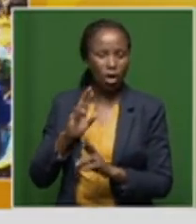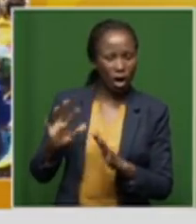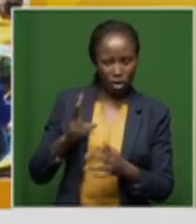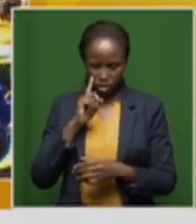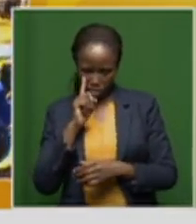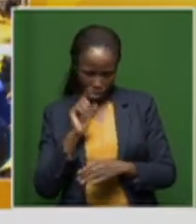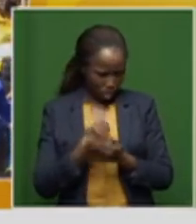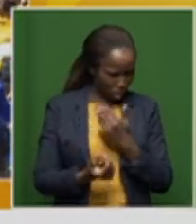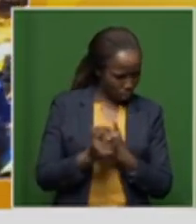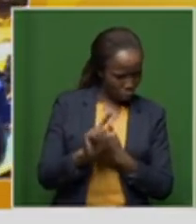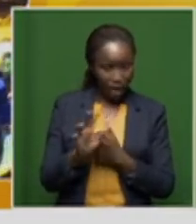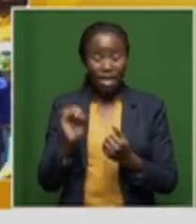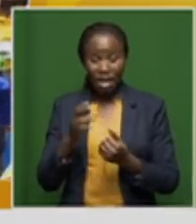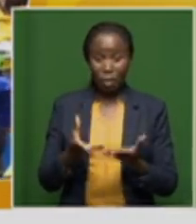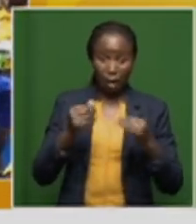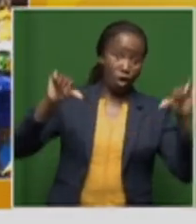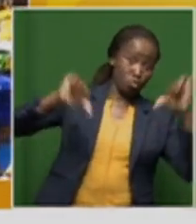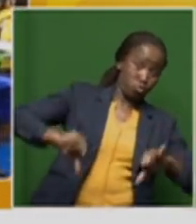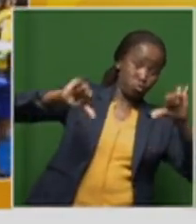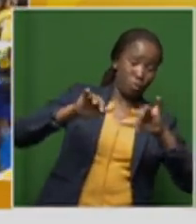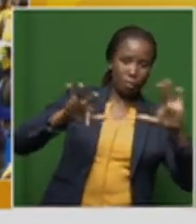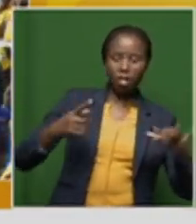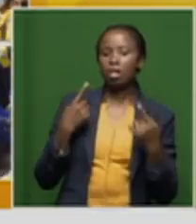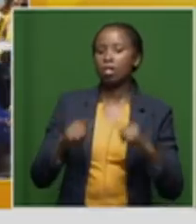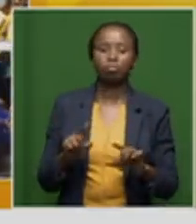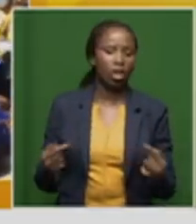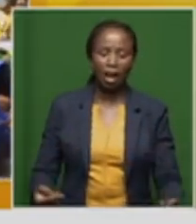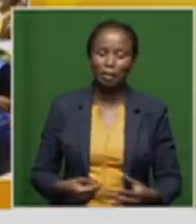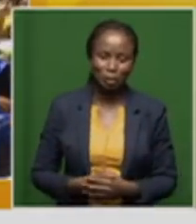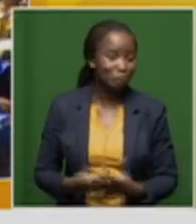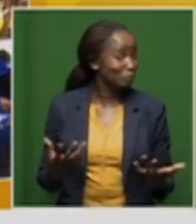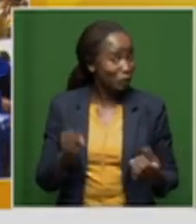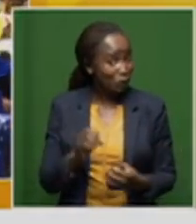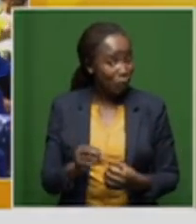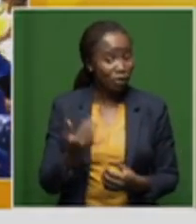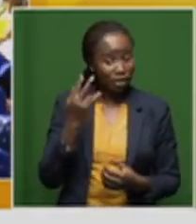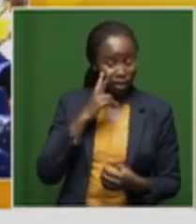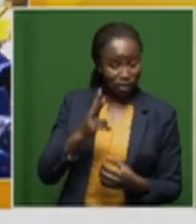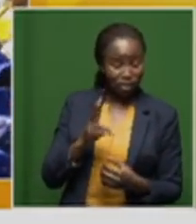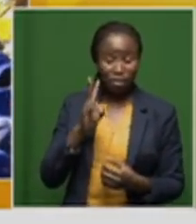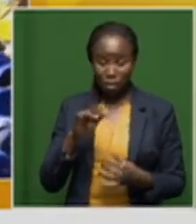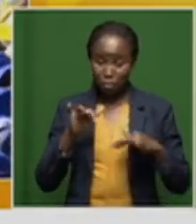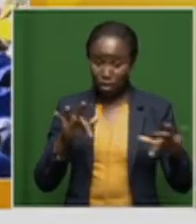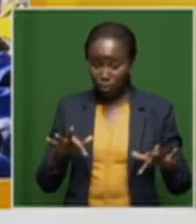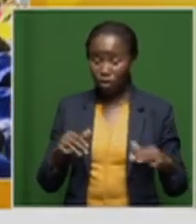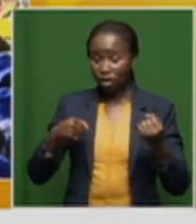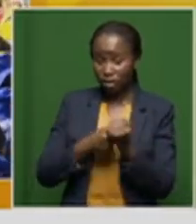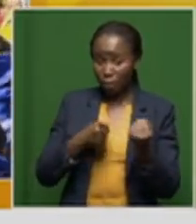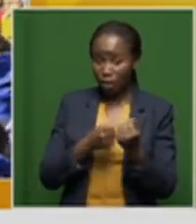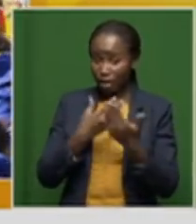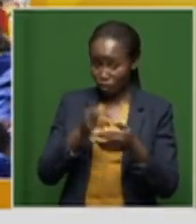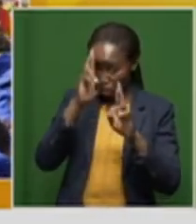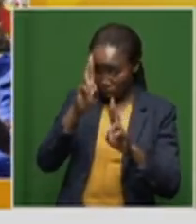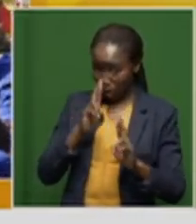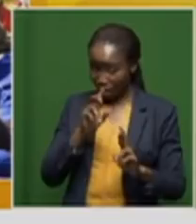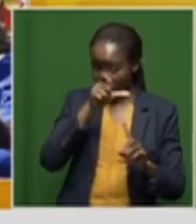happening. If there's any booing, he's not going to go out and address his supporters. So he is stern whether or not the supporters will respect his wishes and